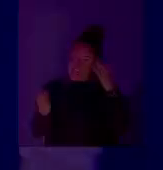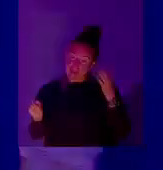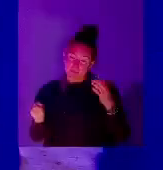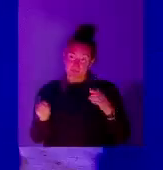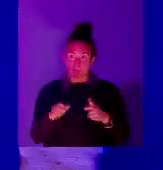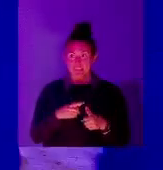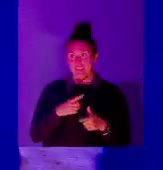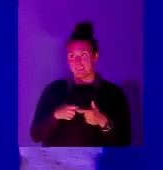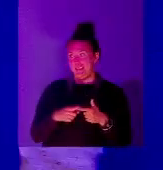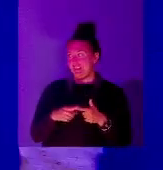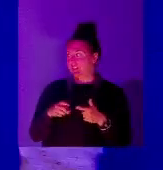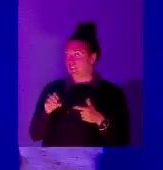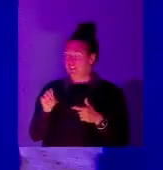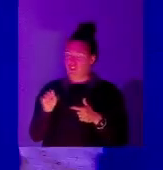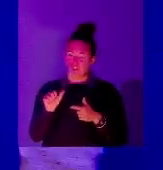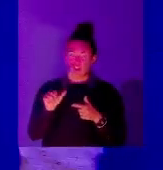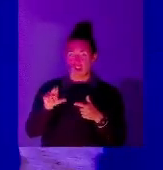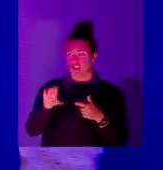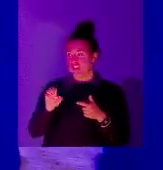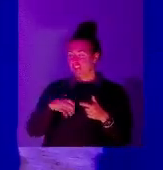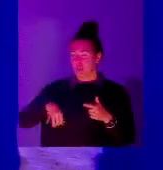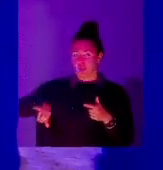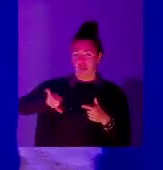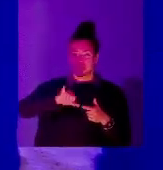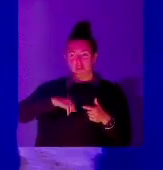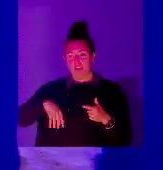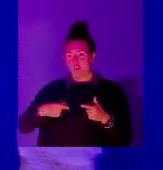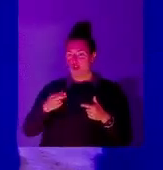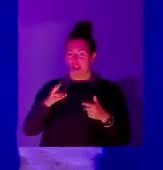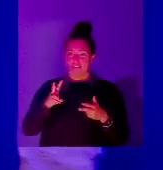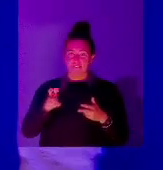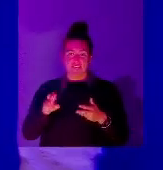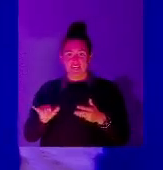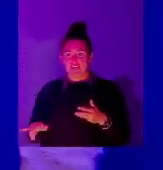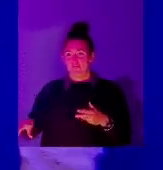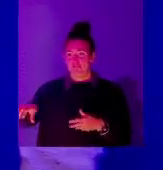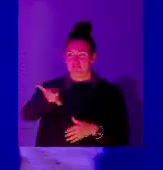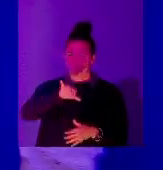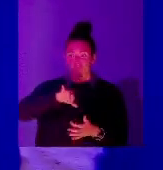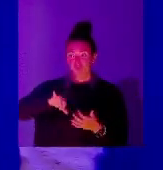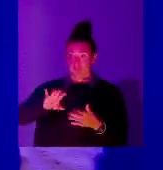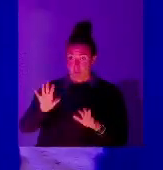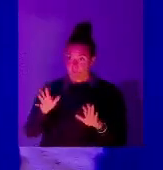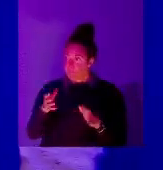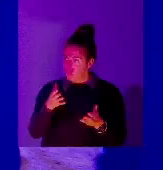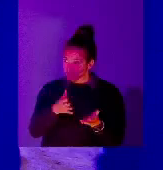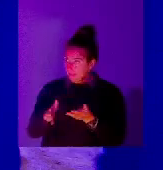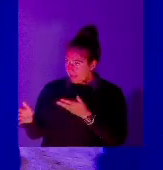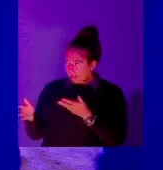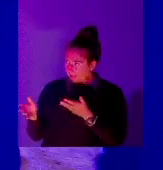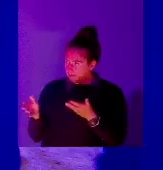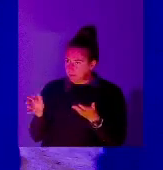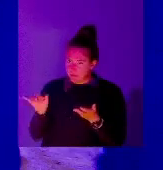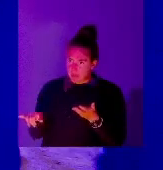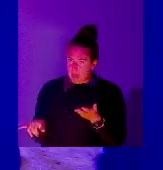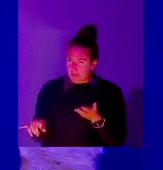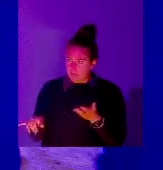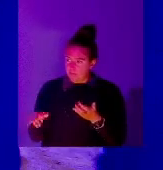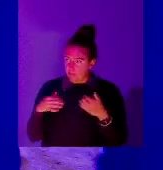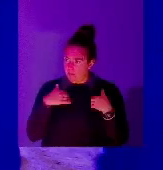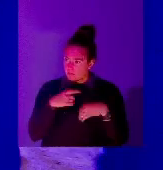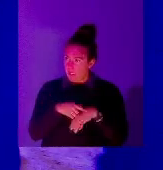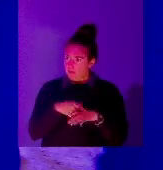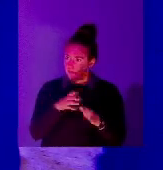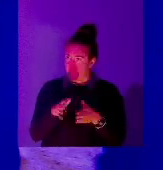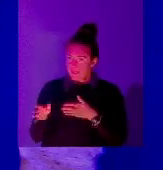sauce and gravy and all of that jazz. So, but plan on it. We're giving you enough time to plan. I think we had 70